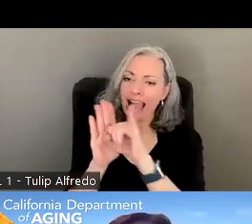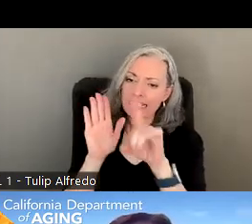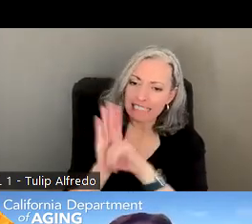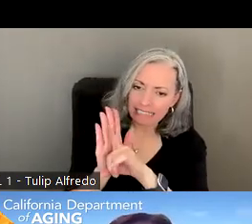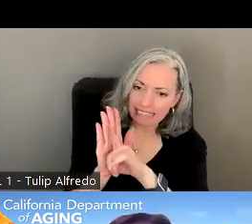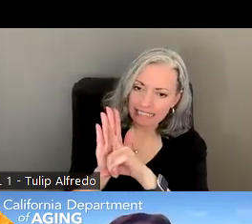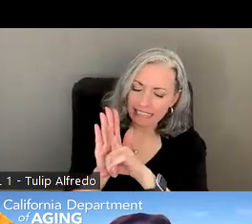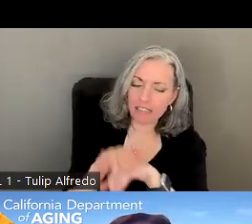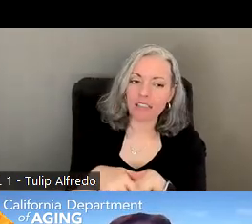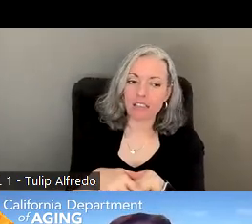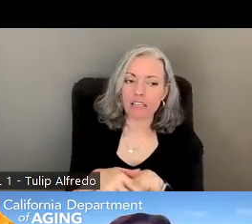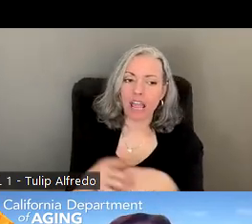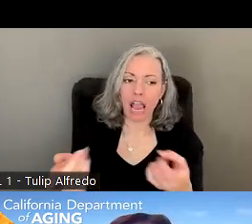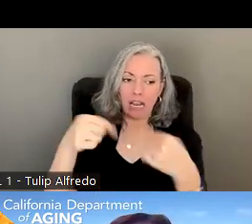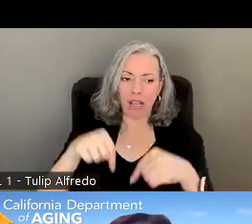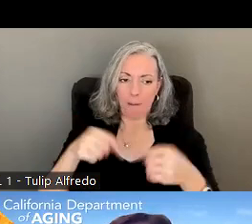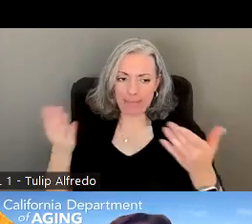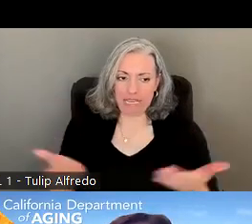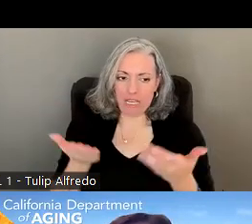And I come to this work